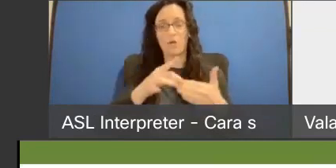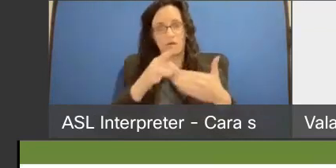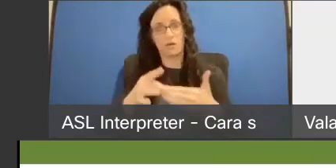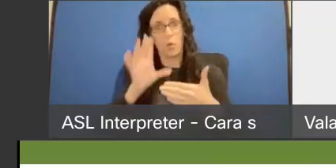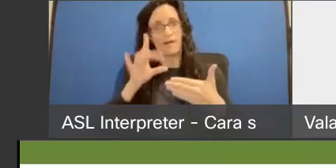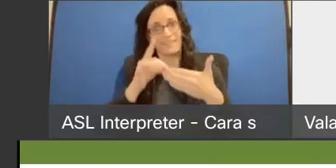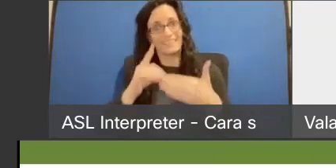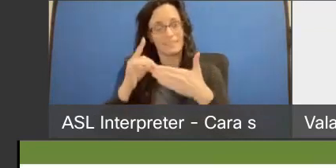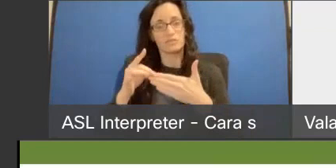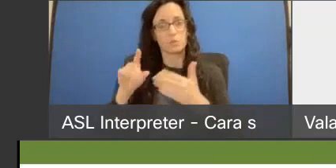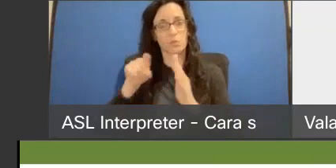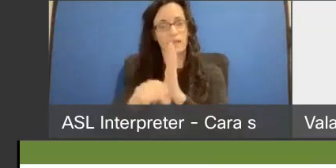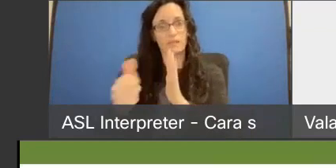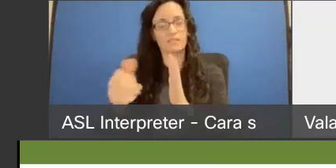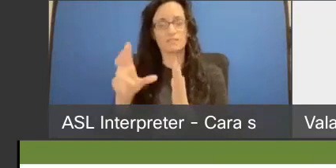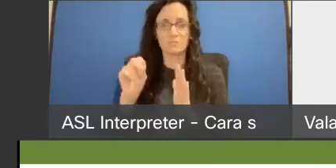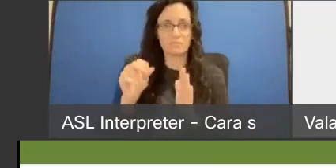about guns and access to guns.